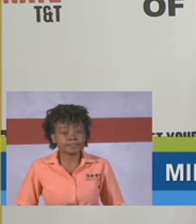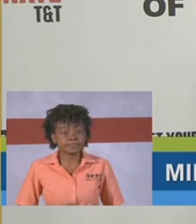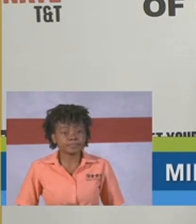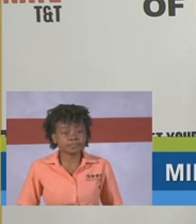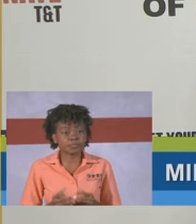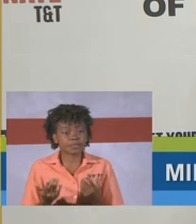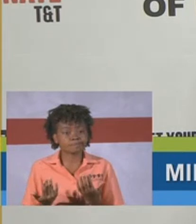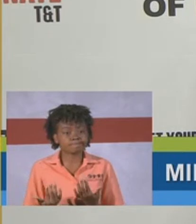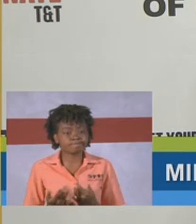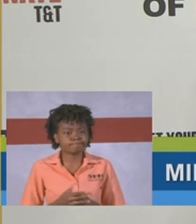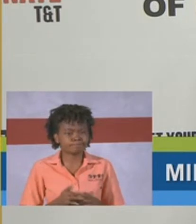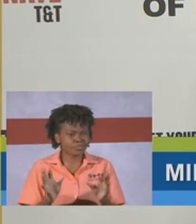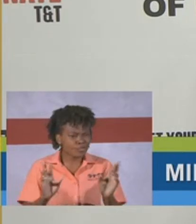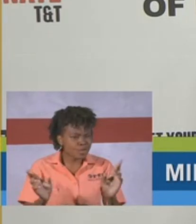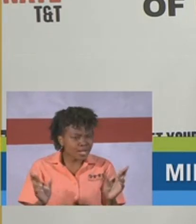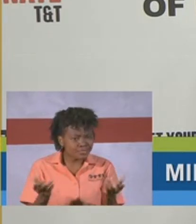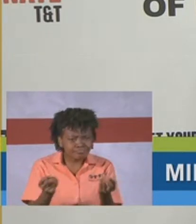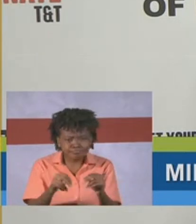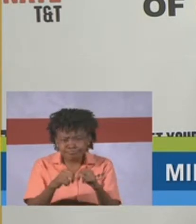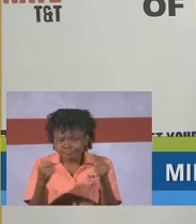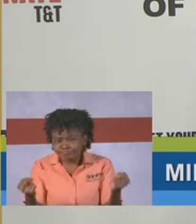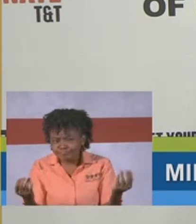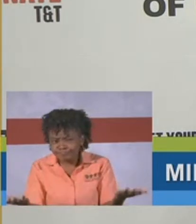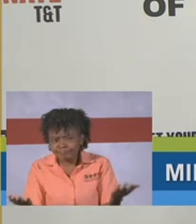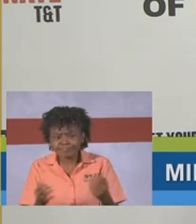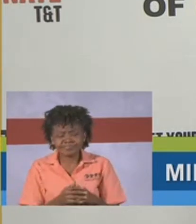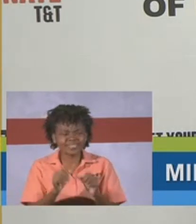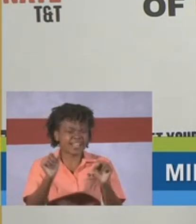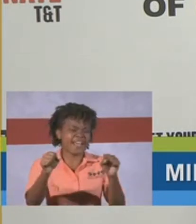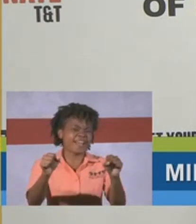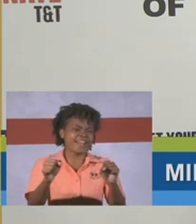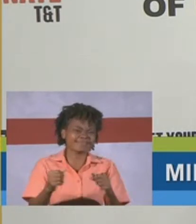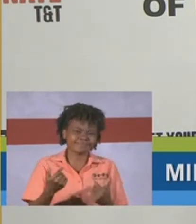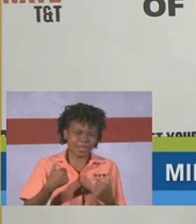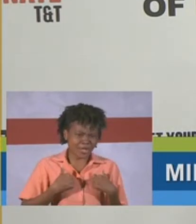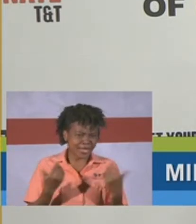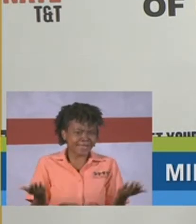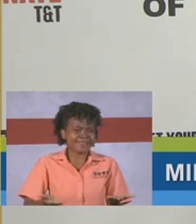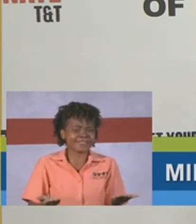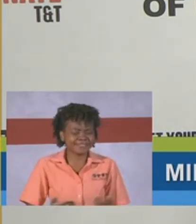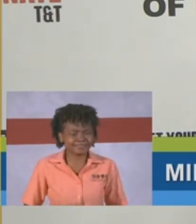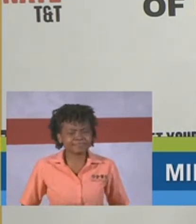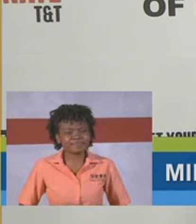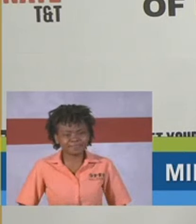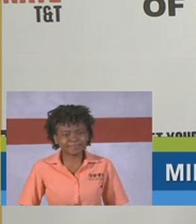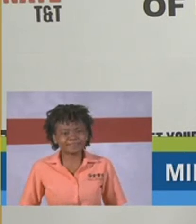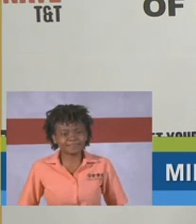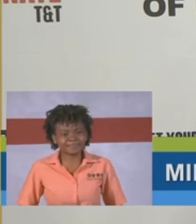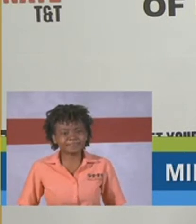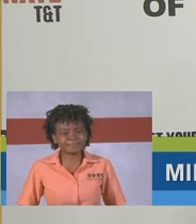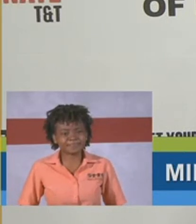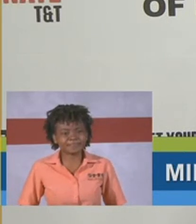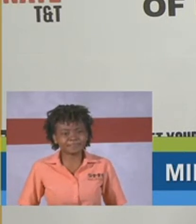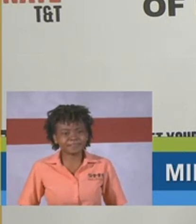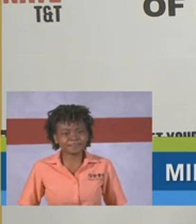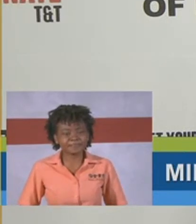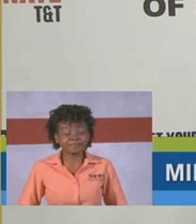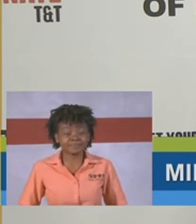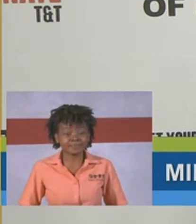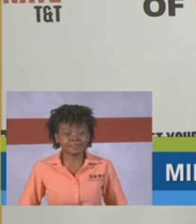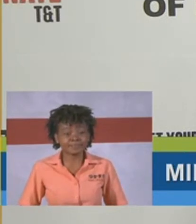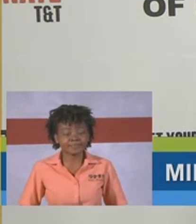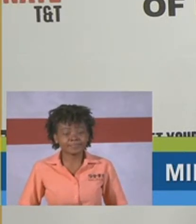Are we ready with Newsday? Yes, I'm here. This is tied into my